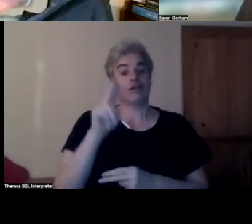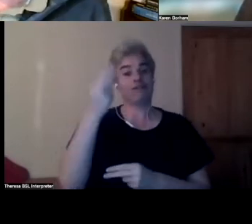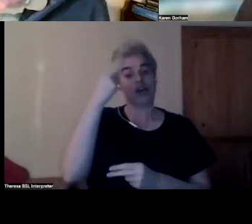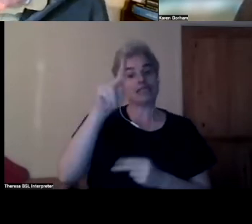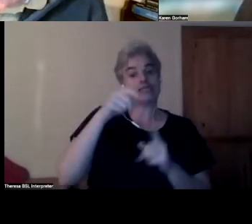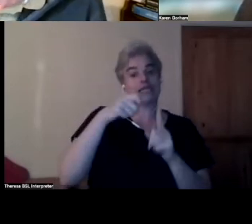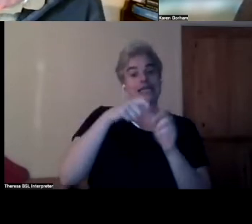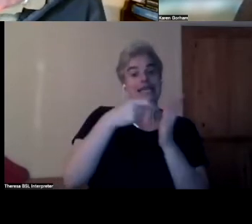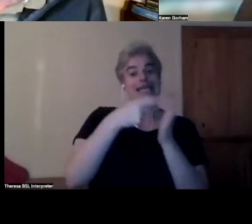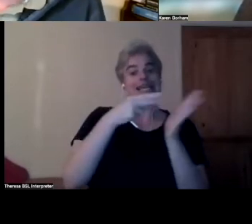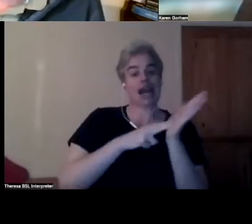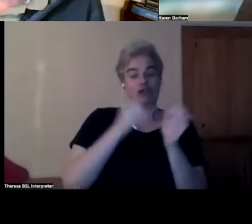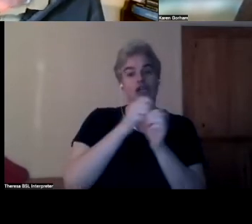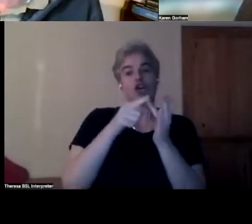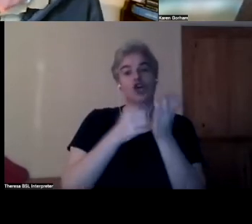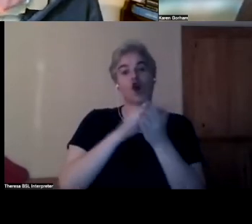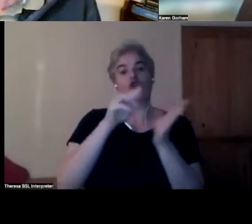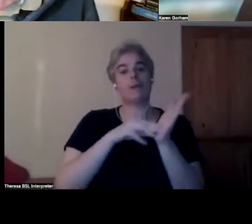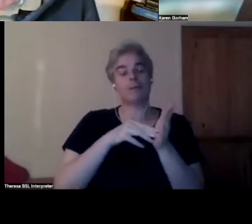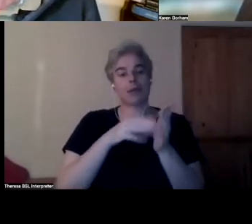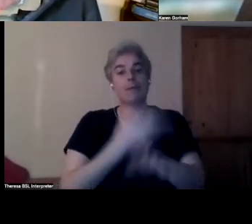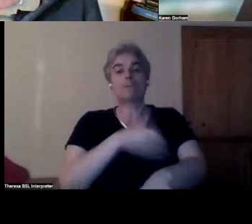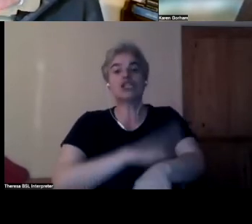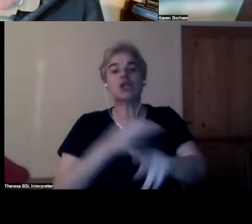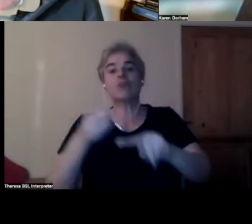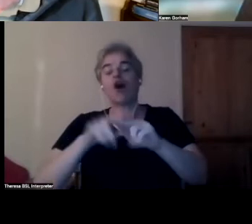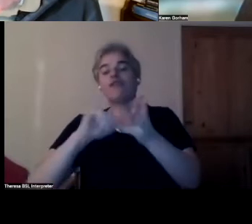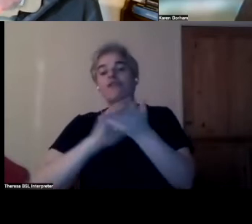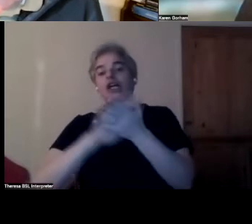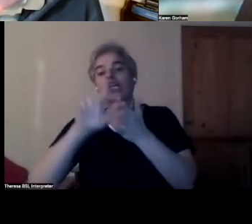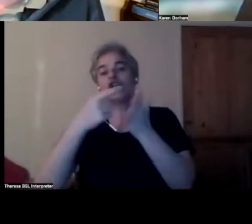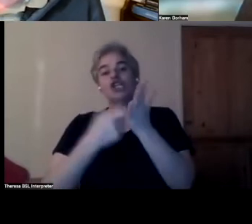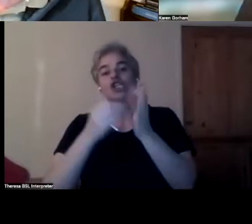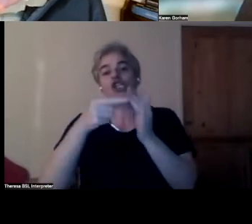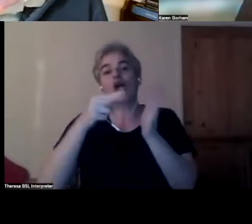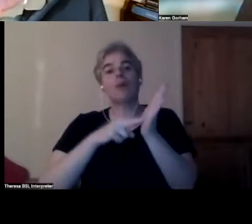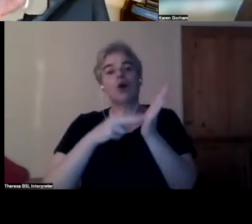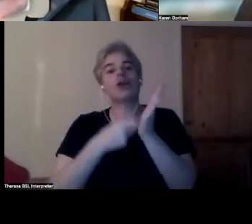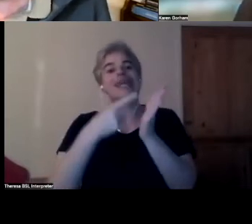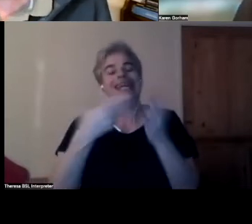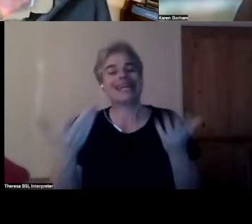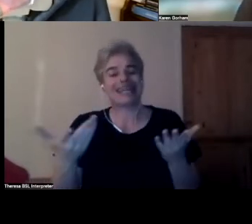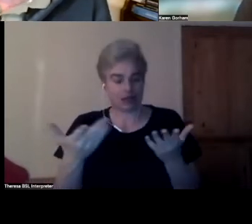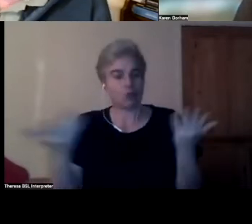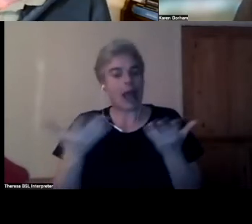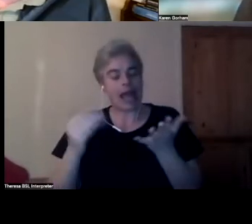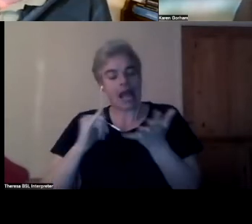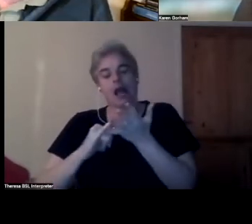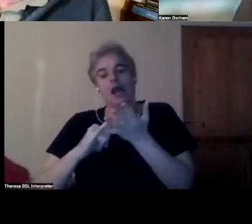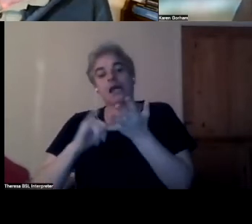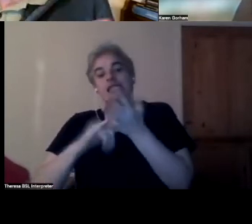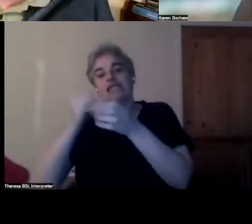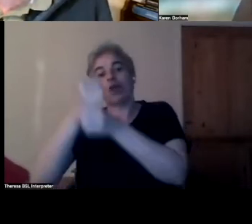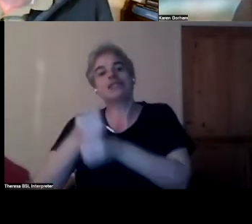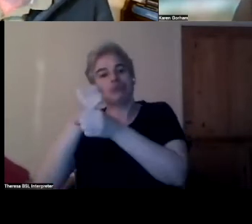Karen Gorham, who is Bishop of Sherborne in Salisbury Diocese, and obviously in that position has direct experience